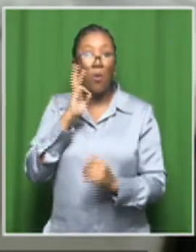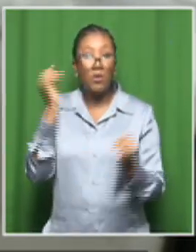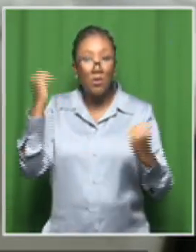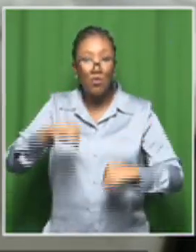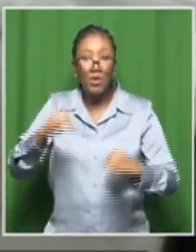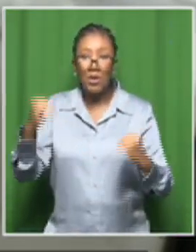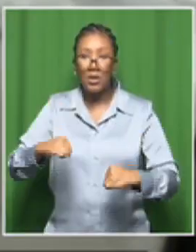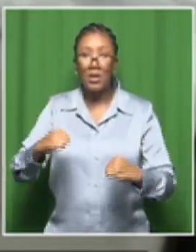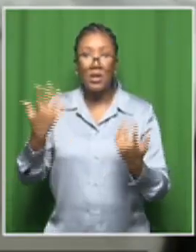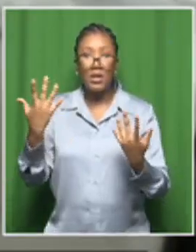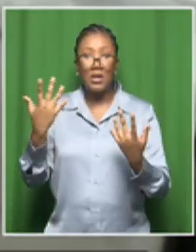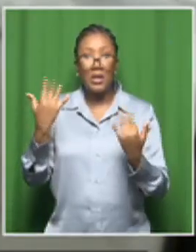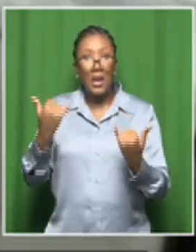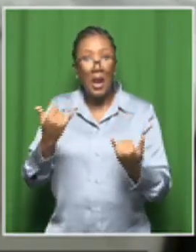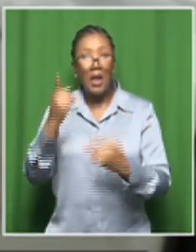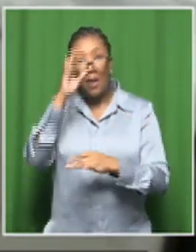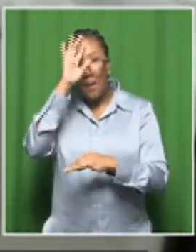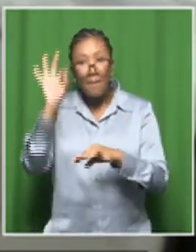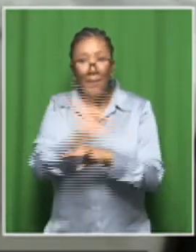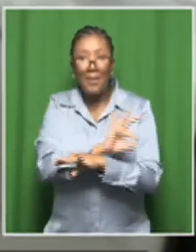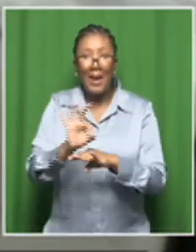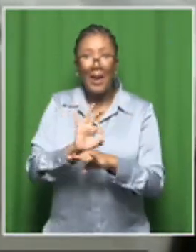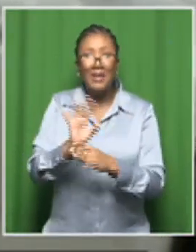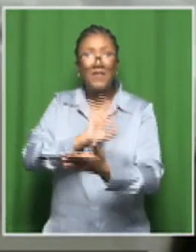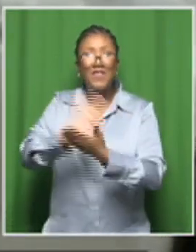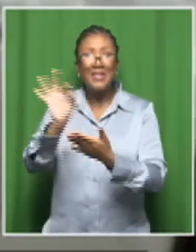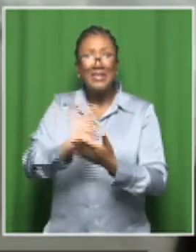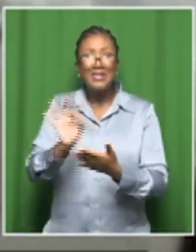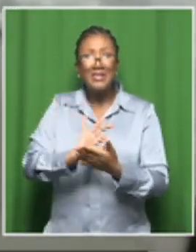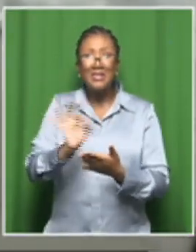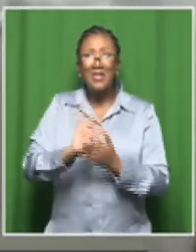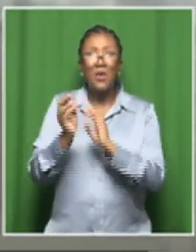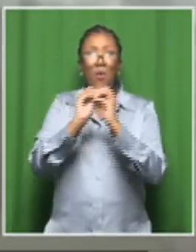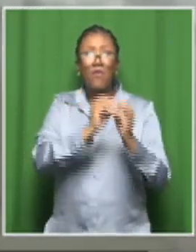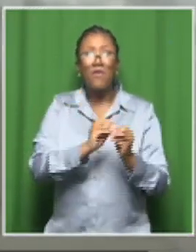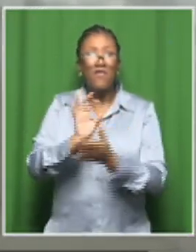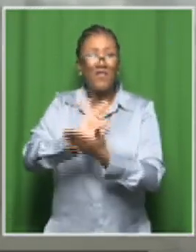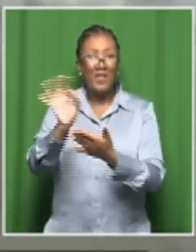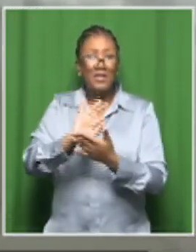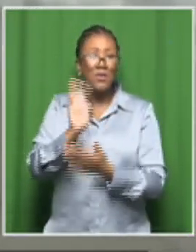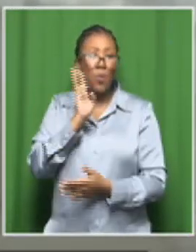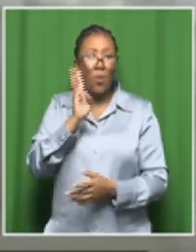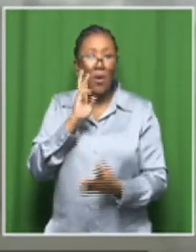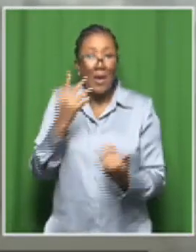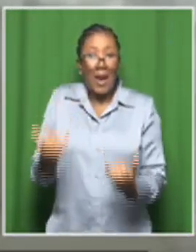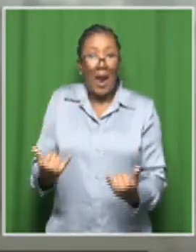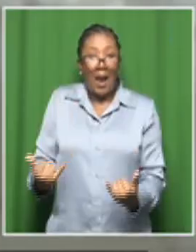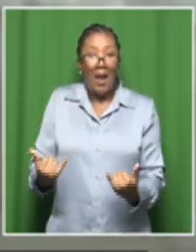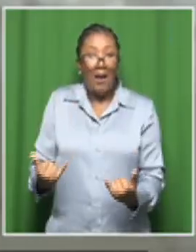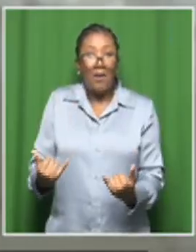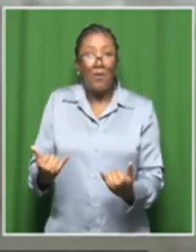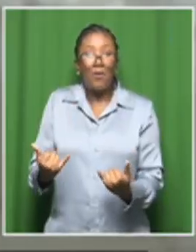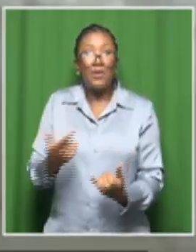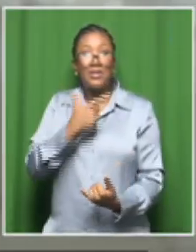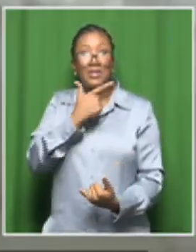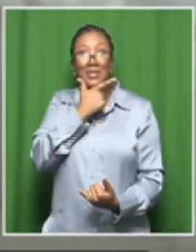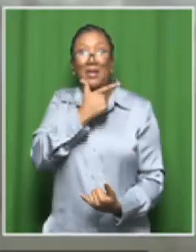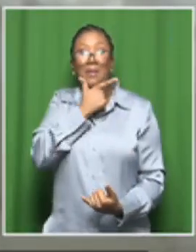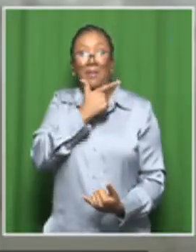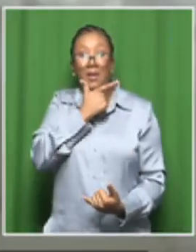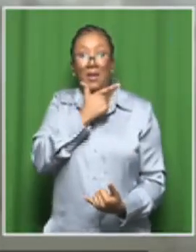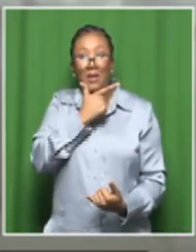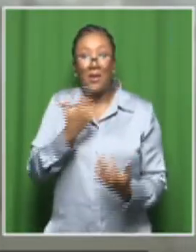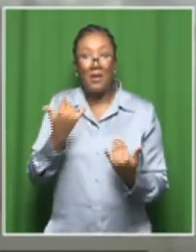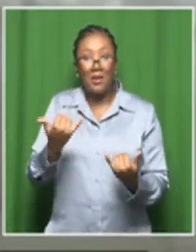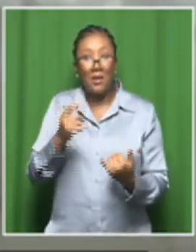for this planned maintenance. How do they plan such a big entity as Rand Water